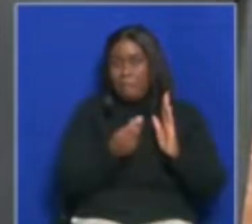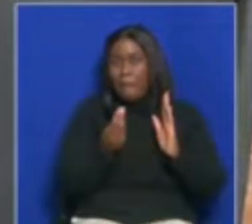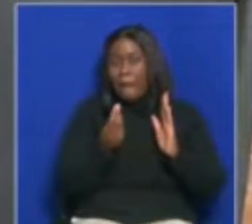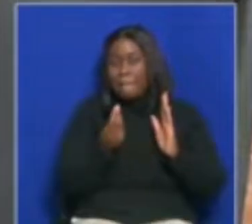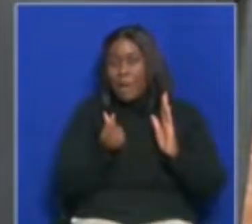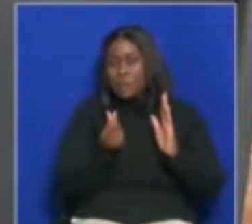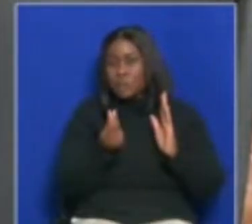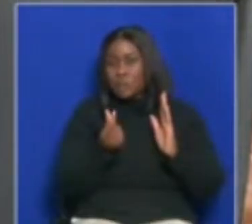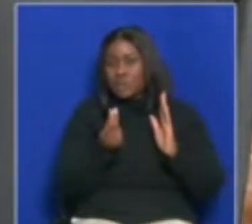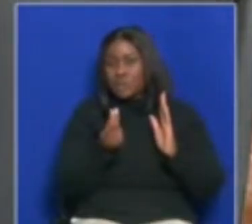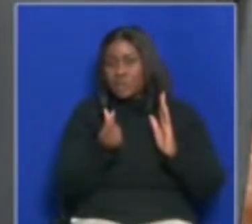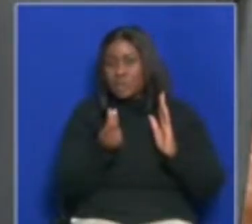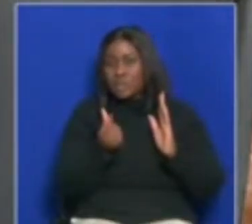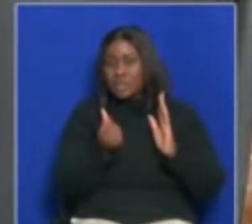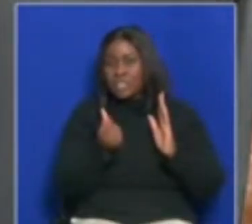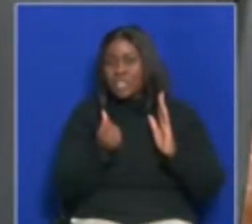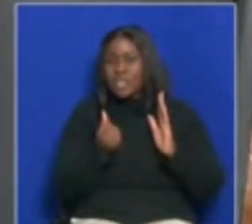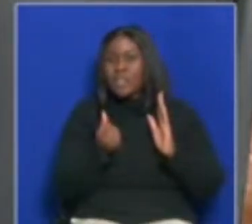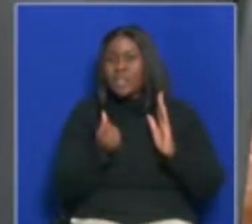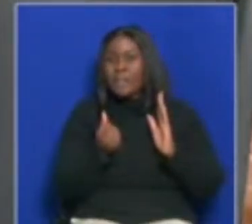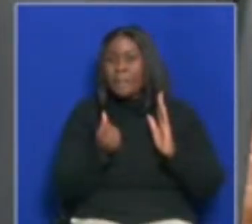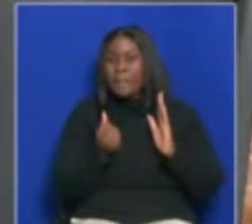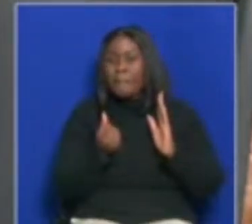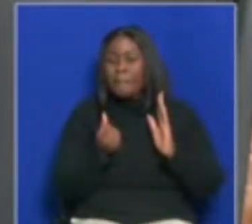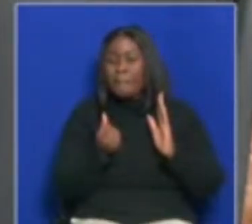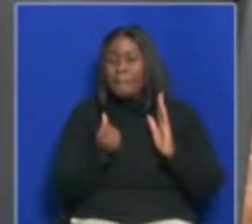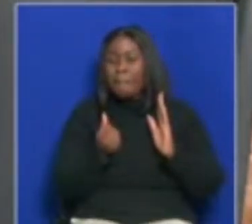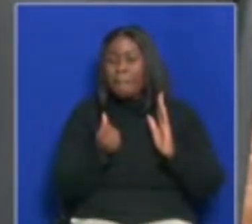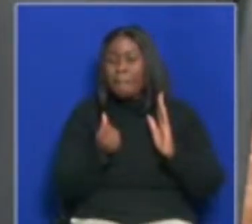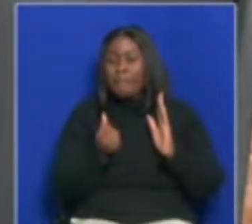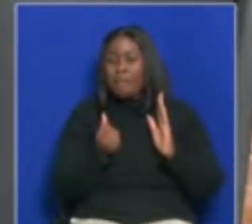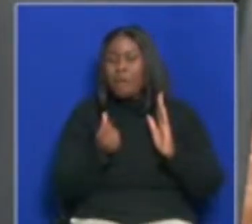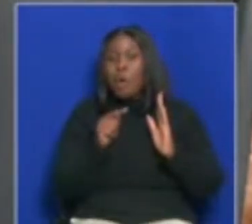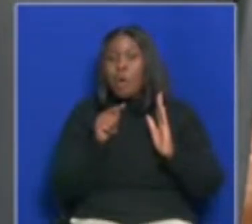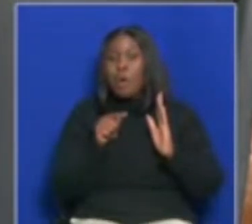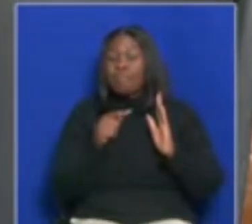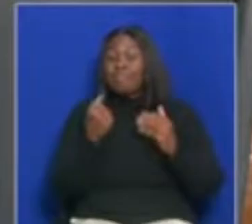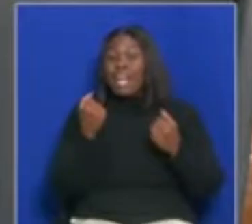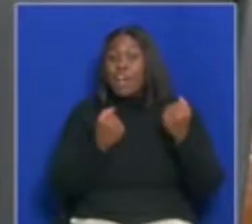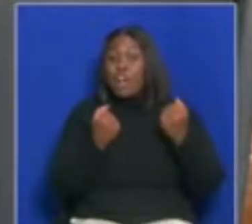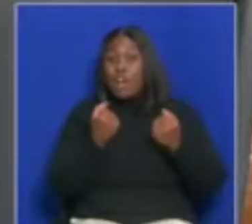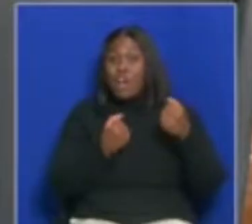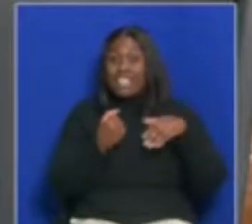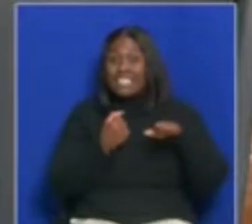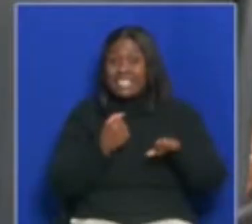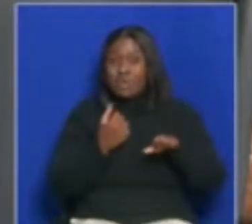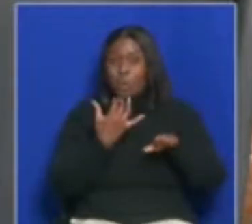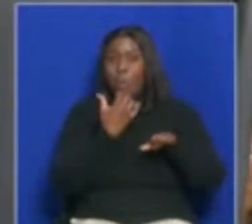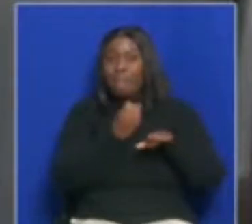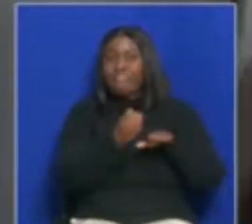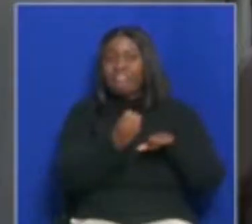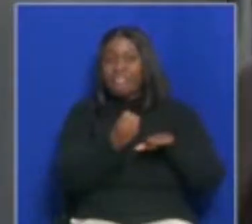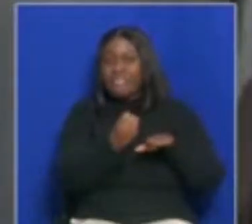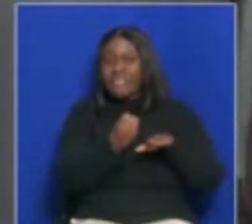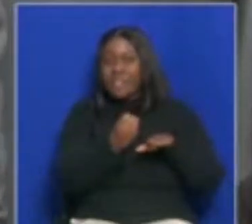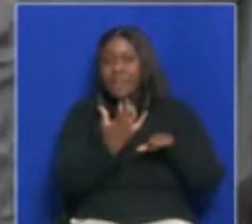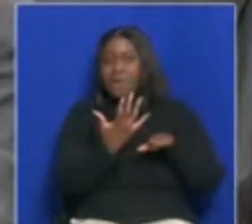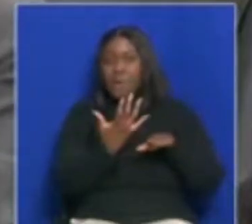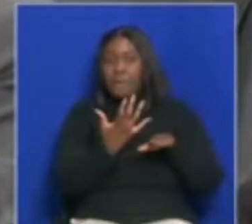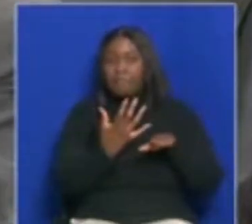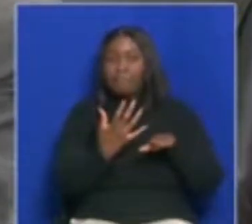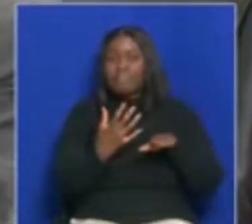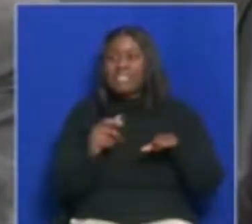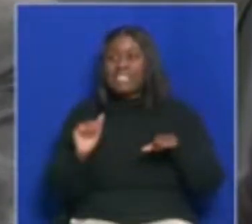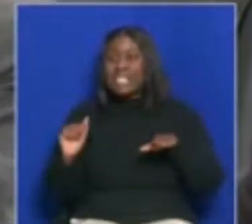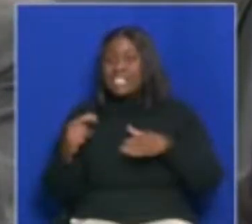that Lieutenant Colonel Govender switched off his vehicle at a place 31 meters away from the address.